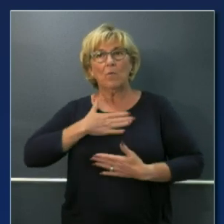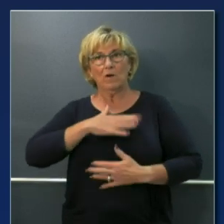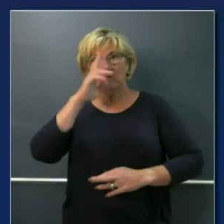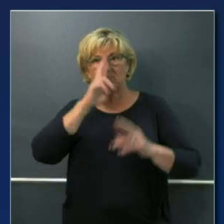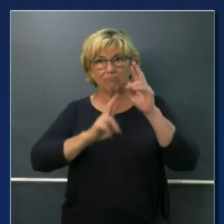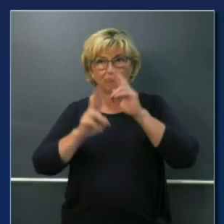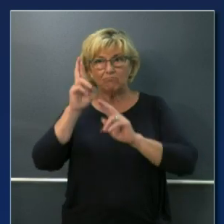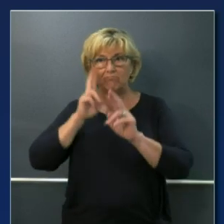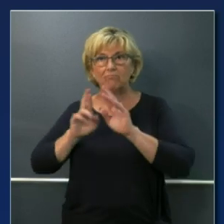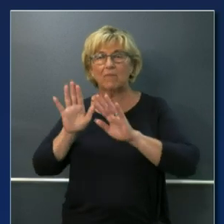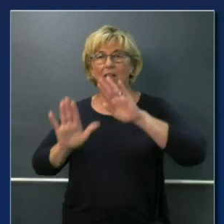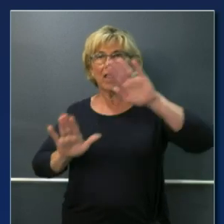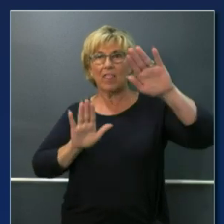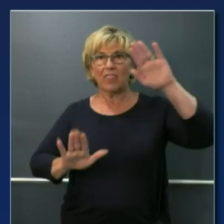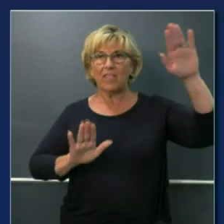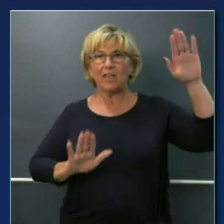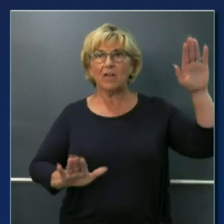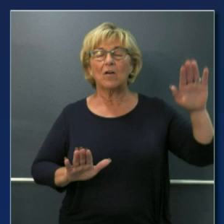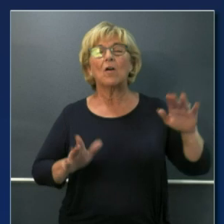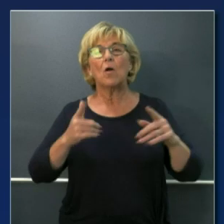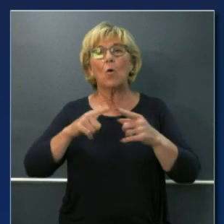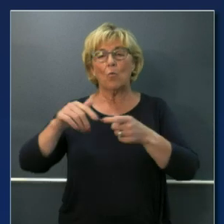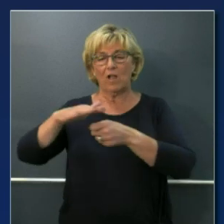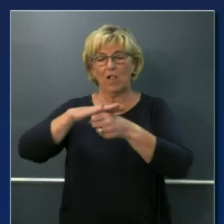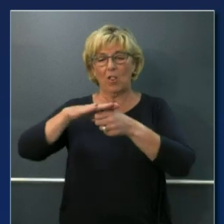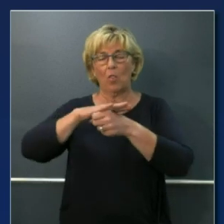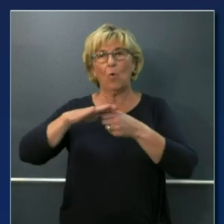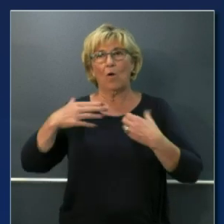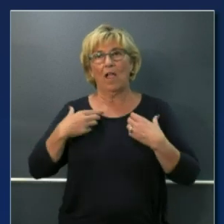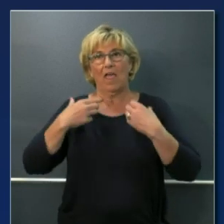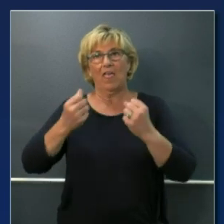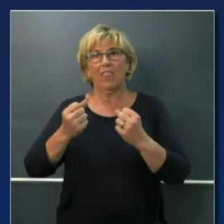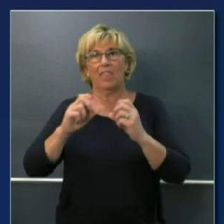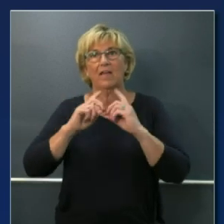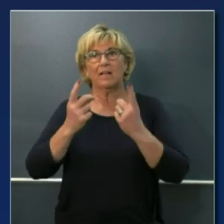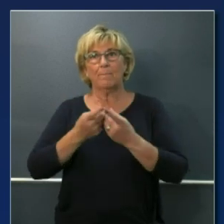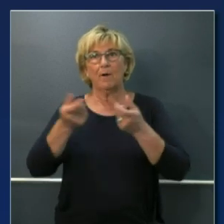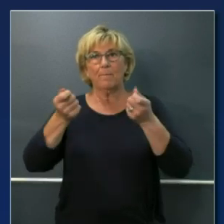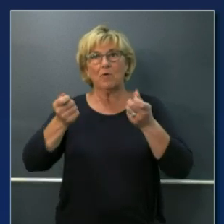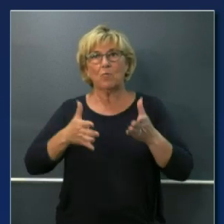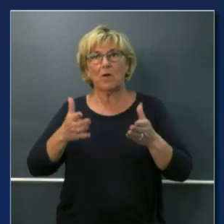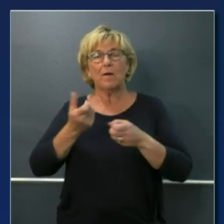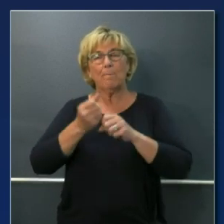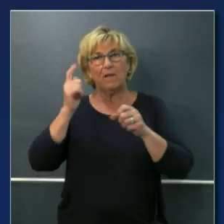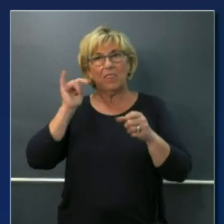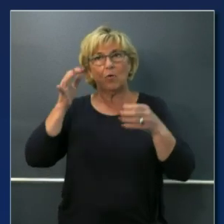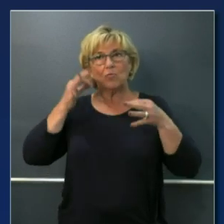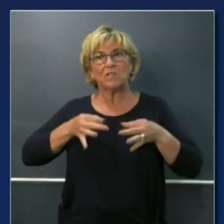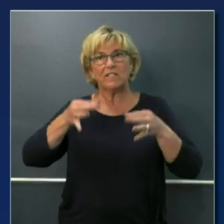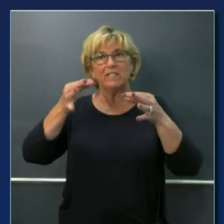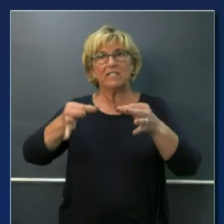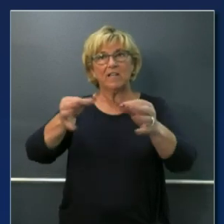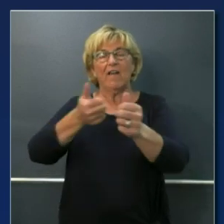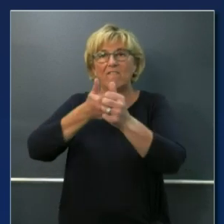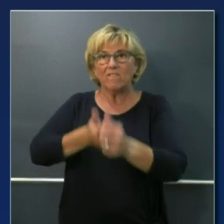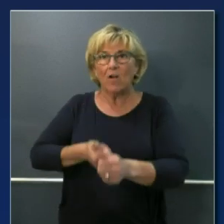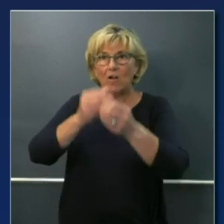and we think that's exactly the right thing when local health officers understand the needs of their community, that they act appropriately following the